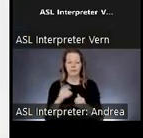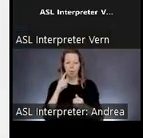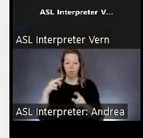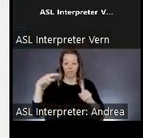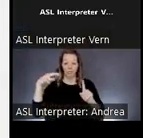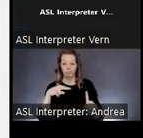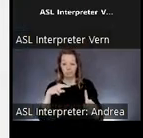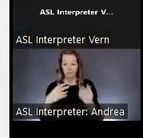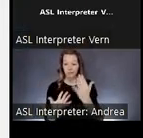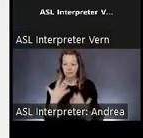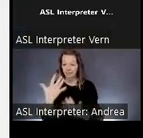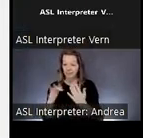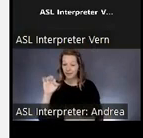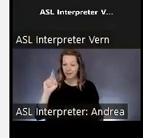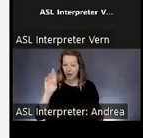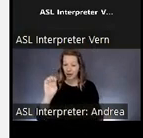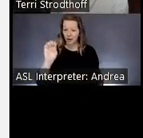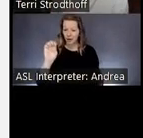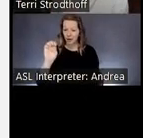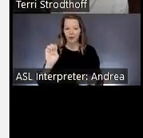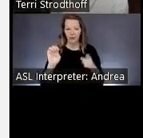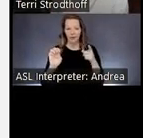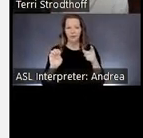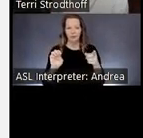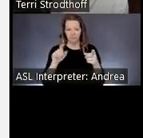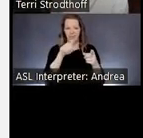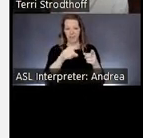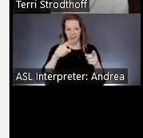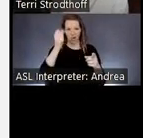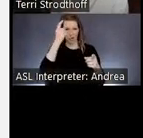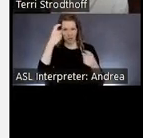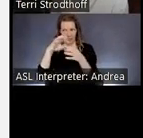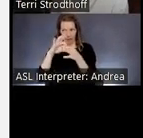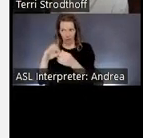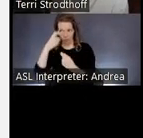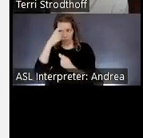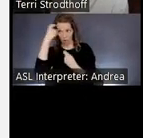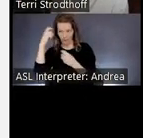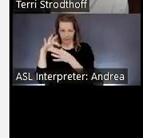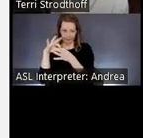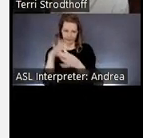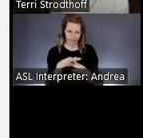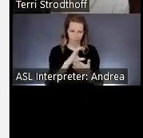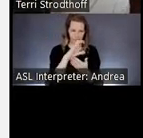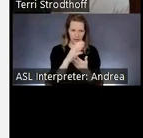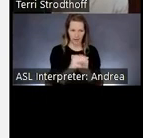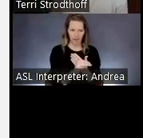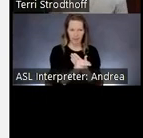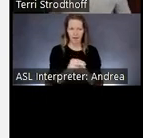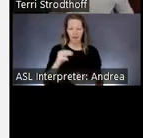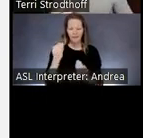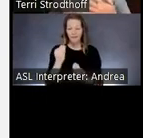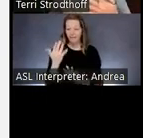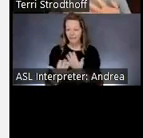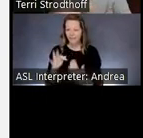taken our understanding of trauma and built it into the curriculum. So that fire is focused on our belief system. And what we